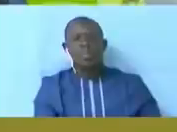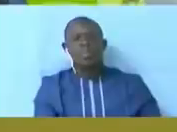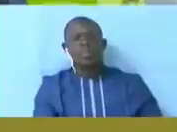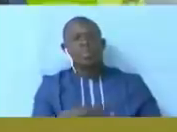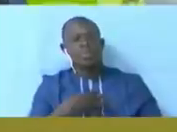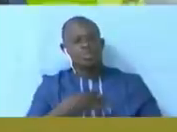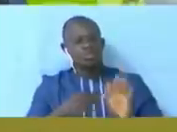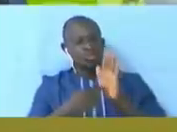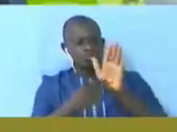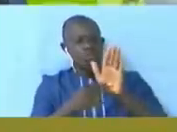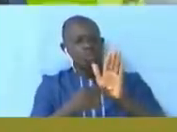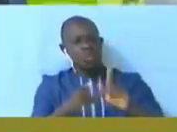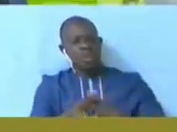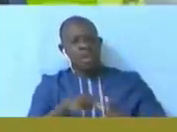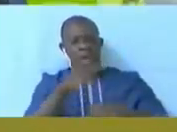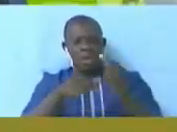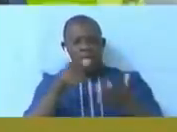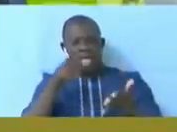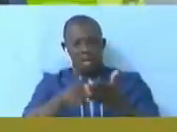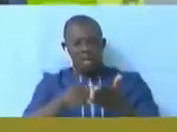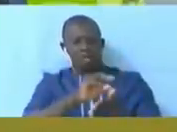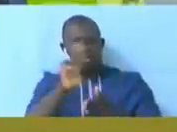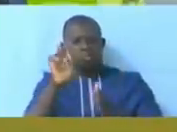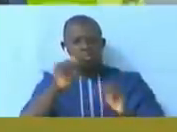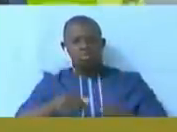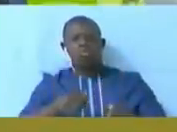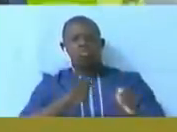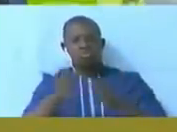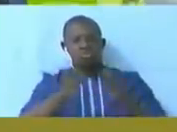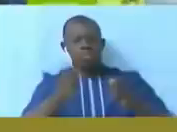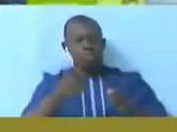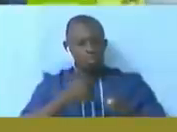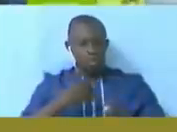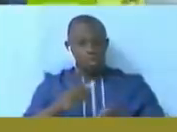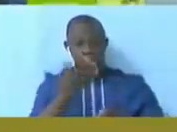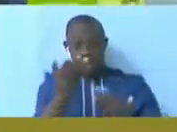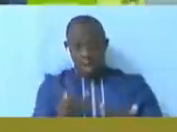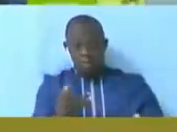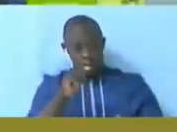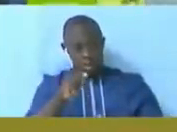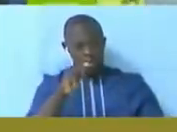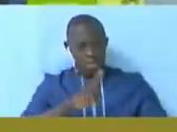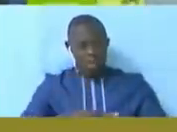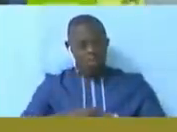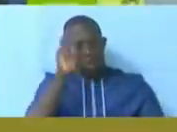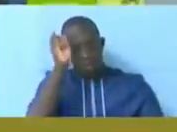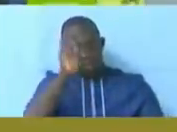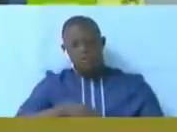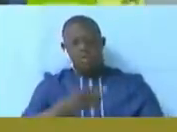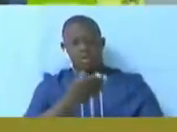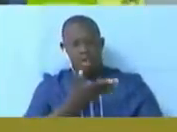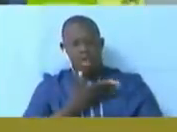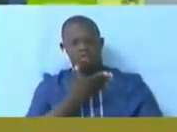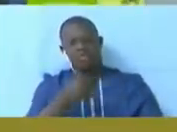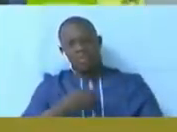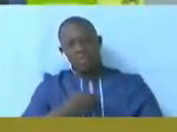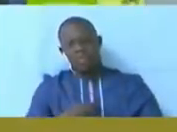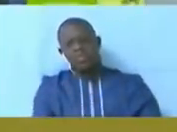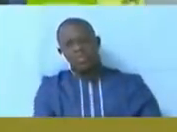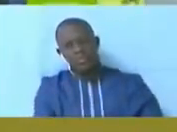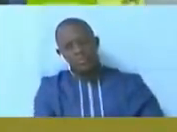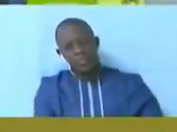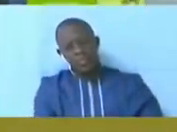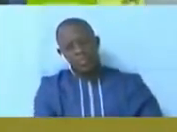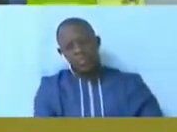indicating in the said letter that they've not been able to control me, but this time round they'd get me. And that any of ko itelumante